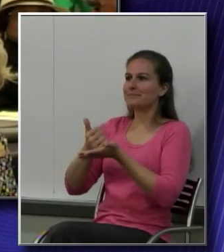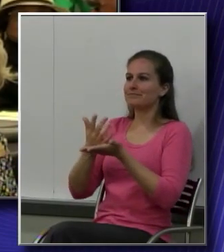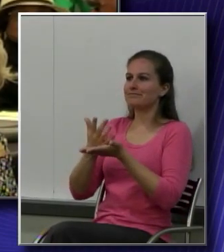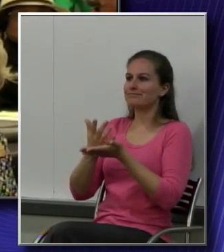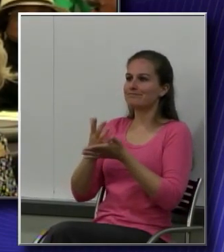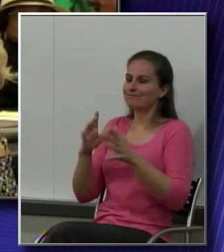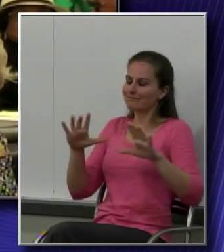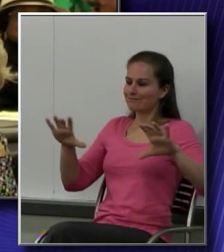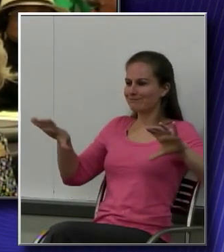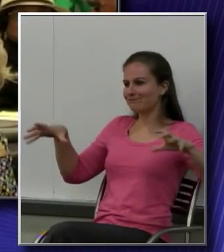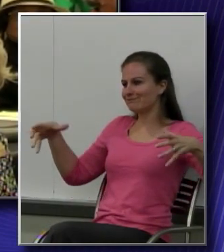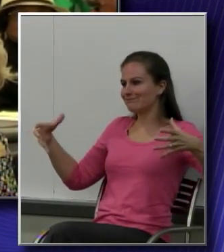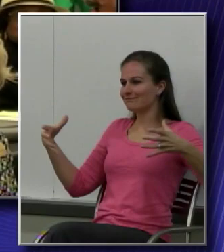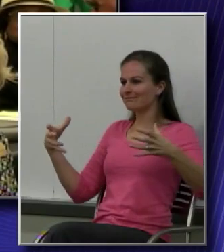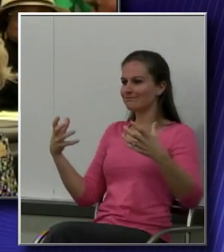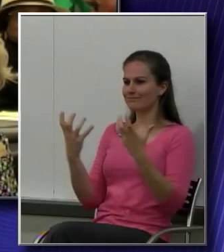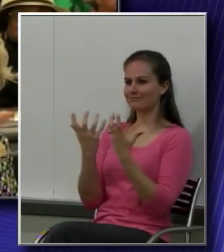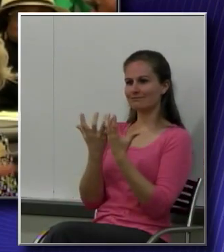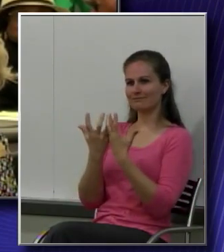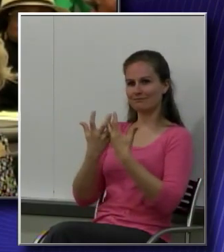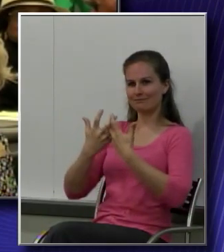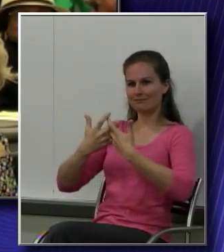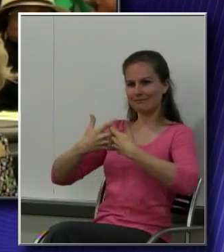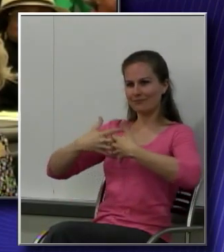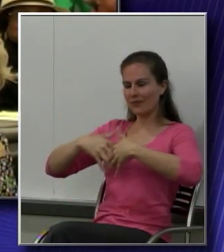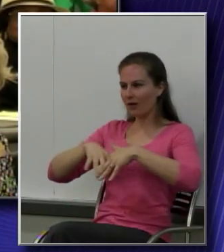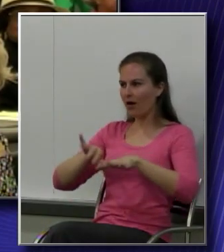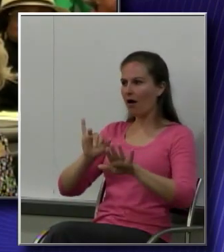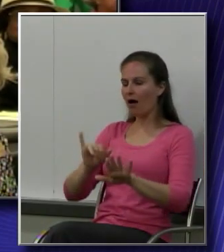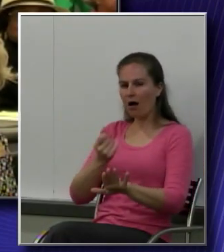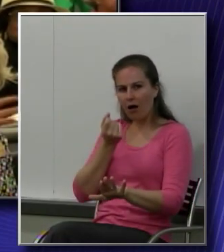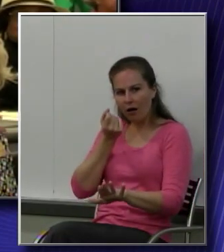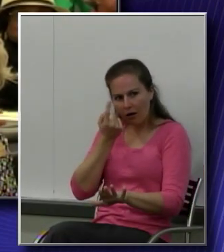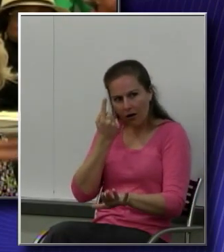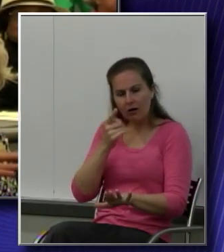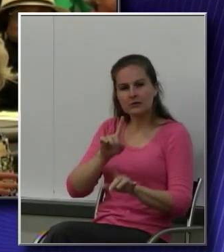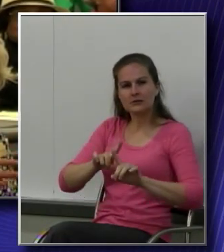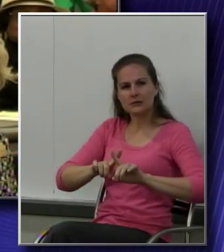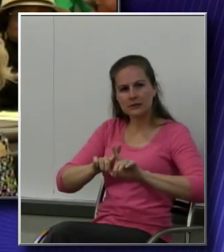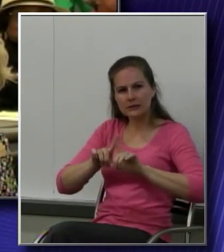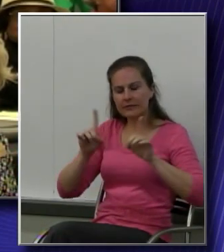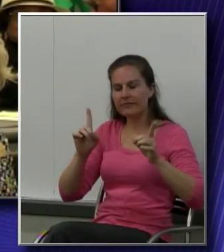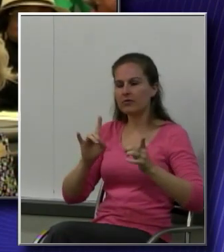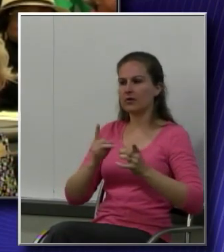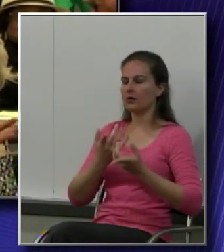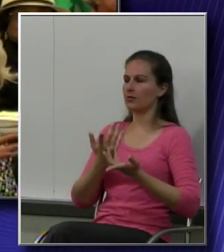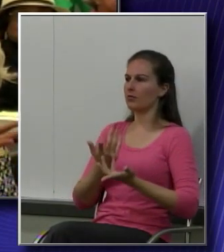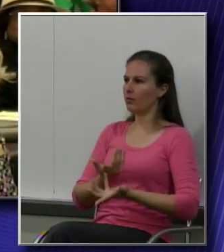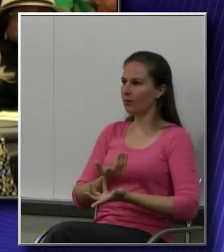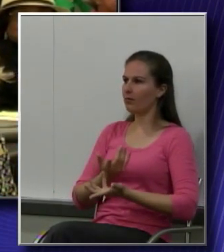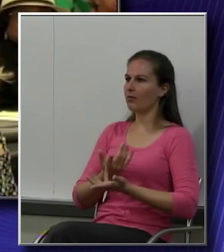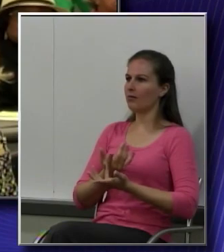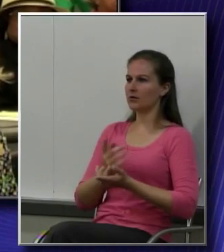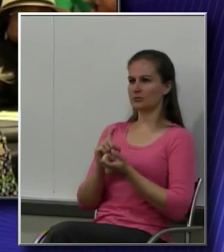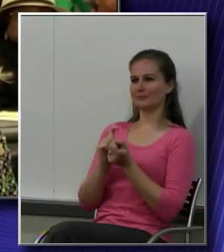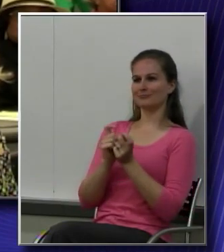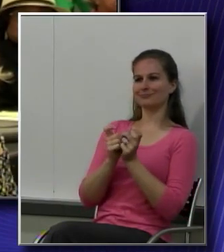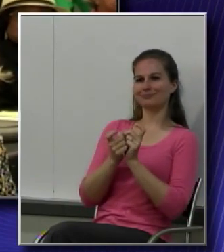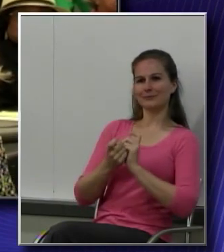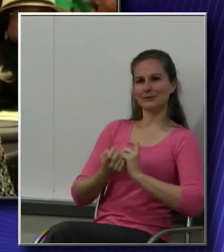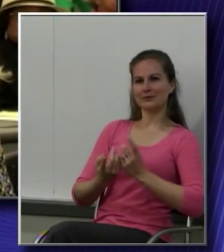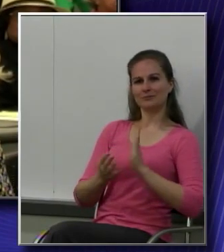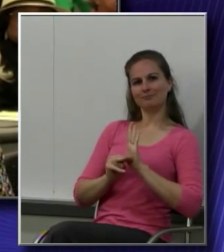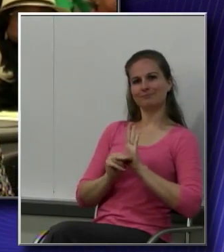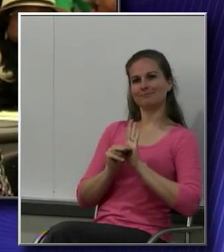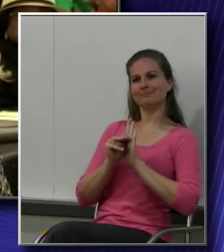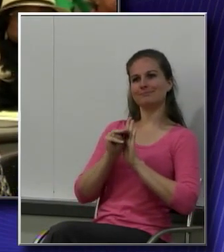grooves and new consciousness in our students. And I think that's